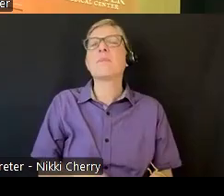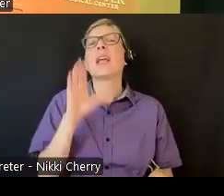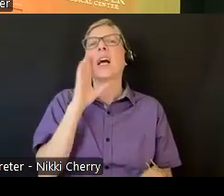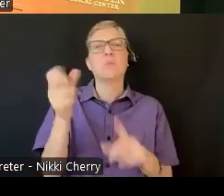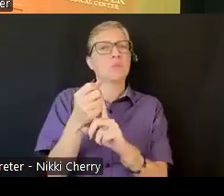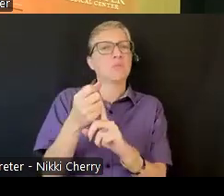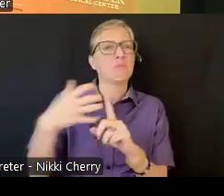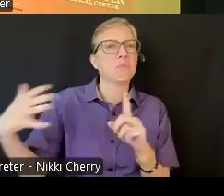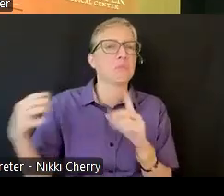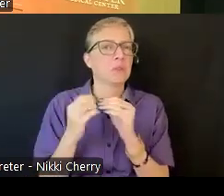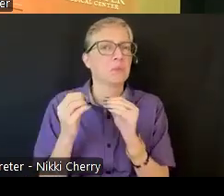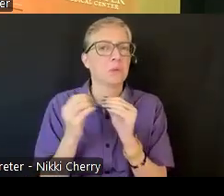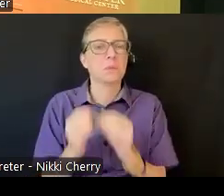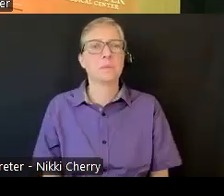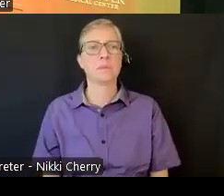as well.